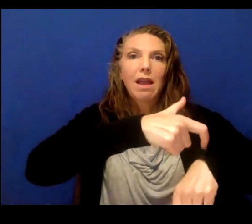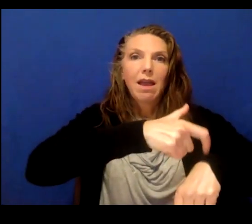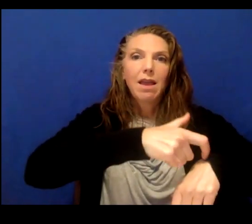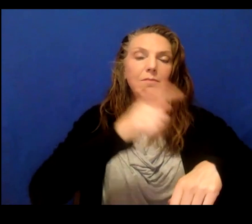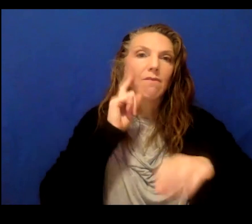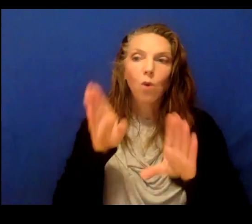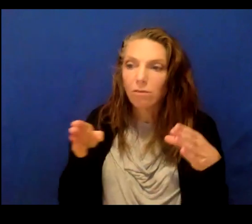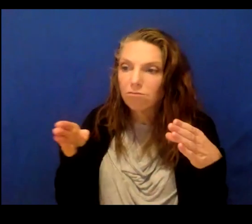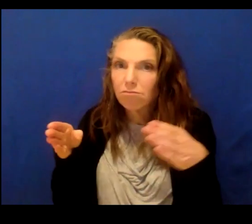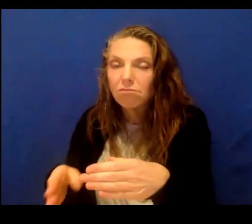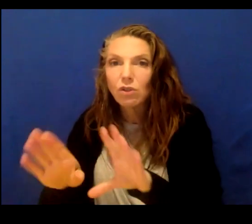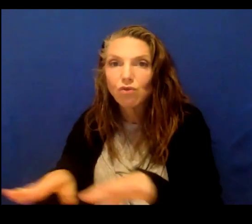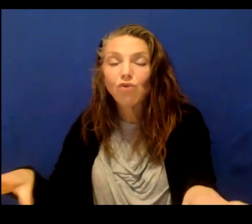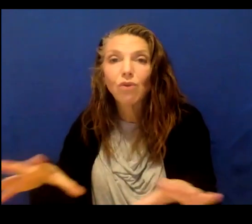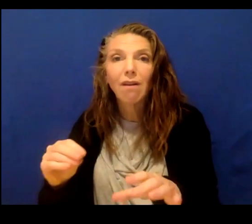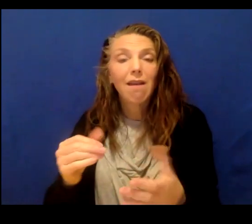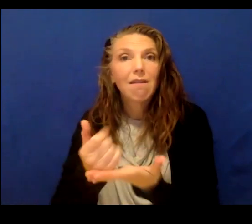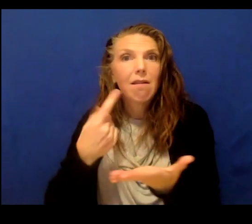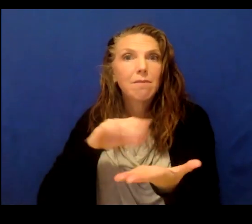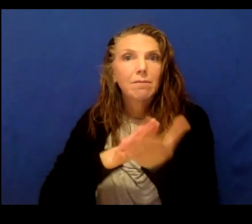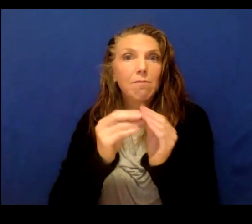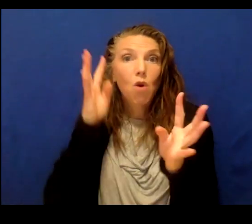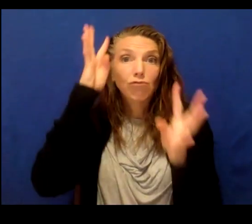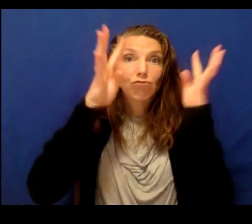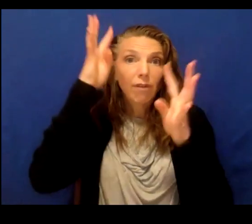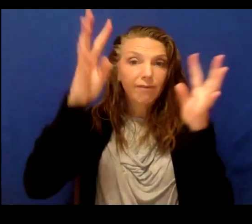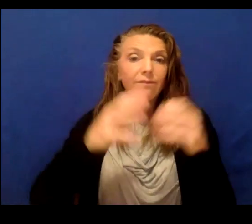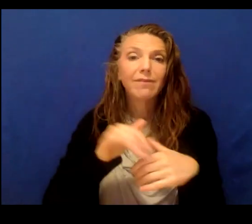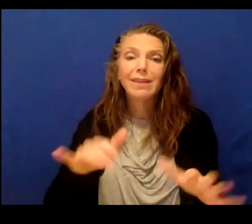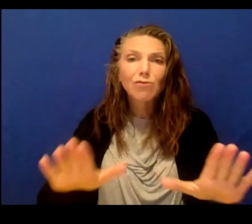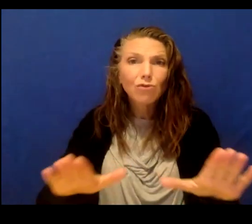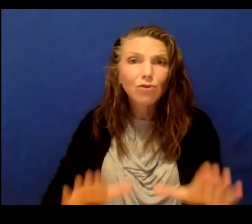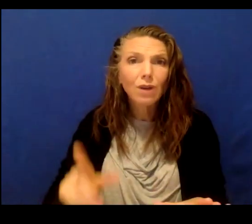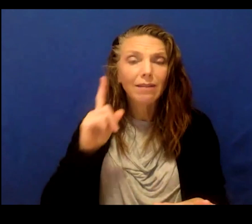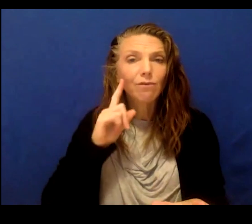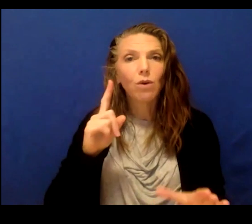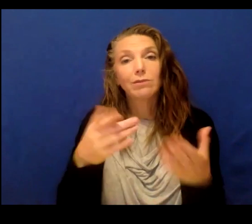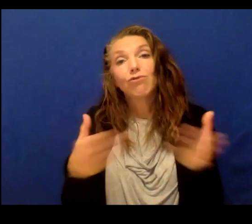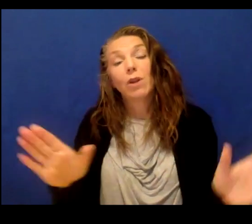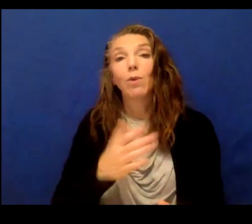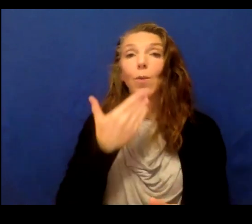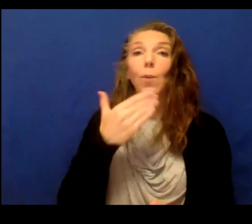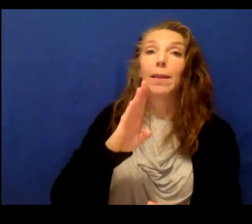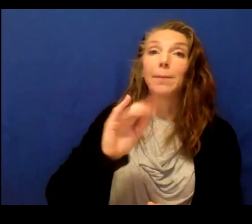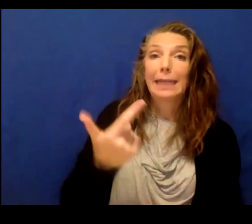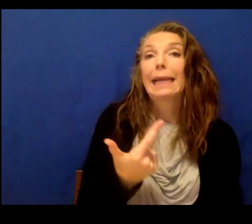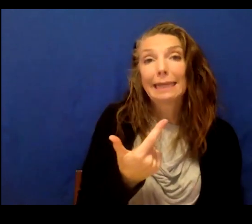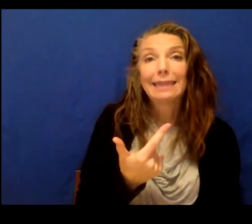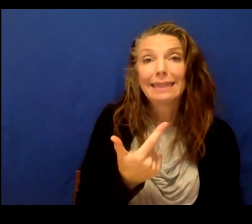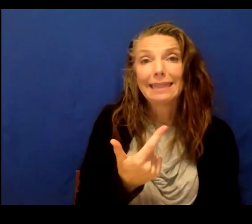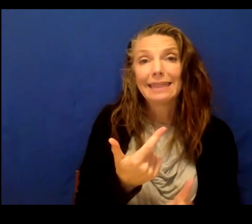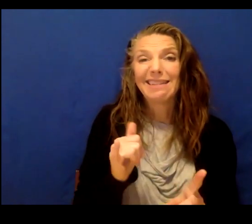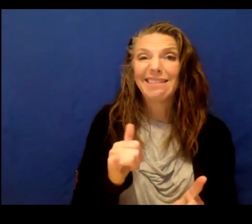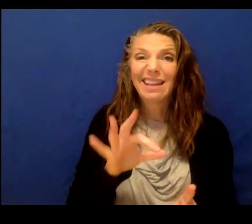and creativity, which is really good for, well-being, and which is a really